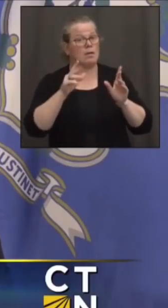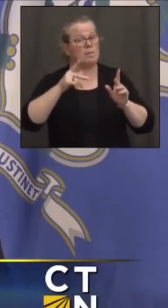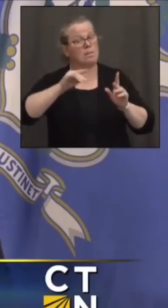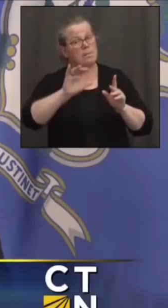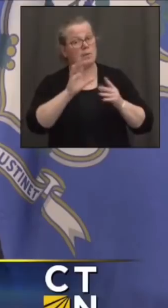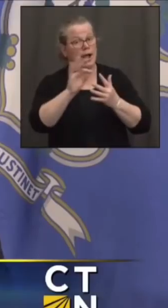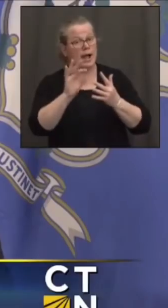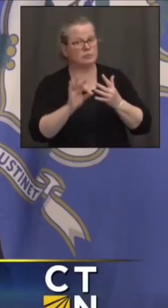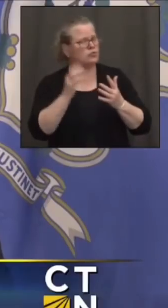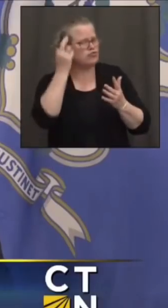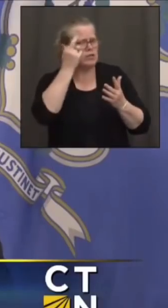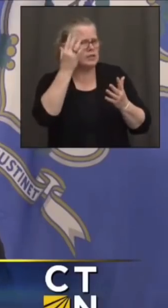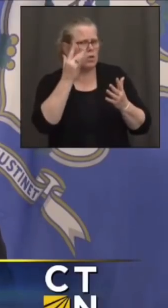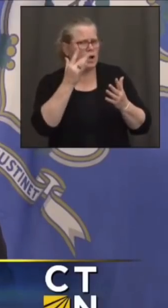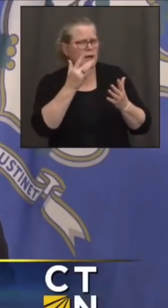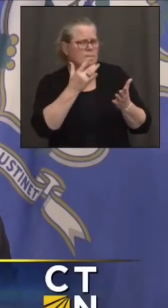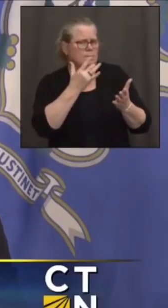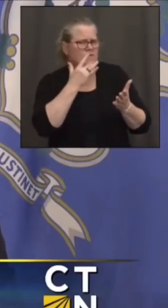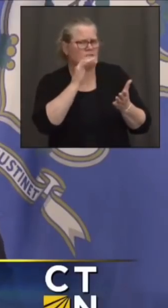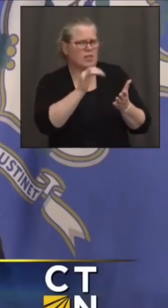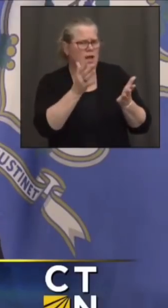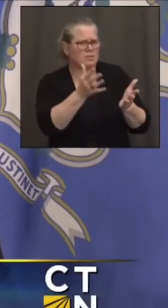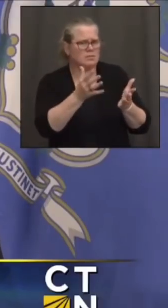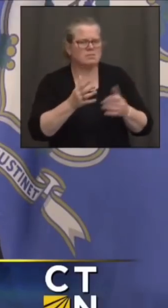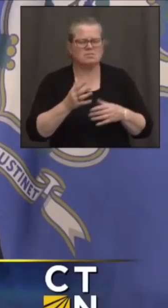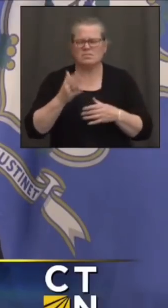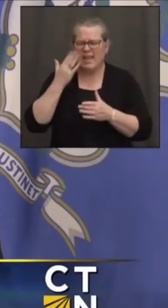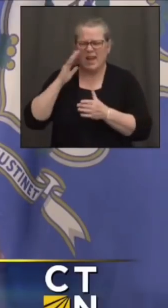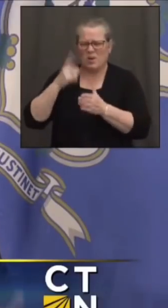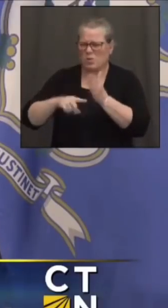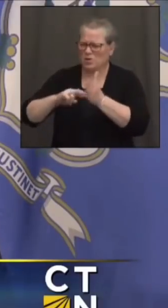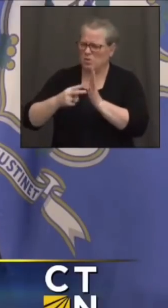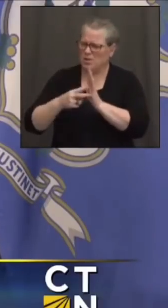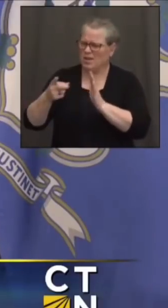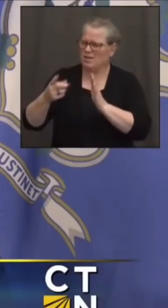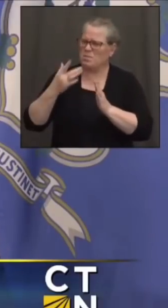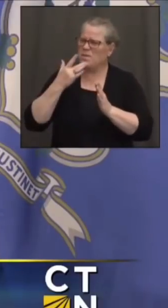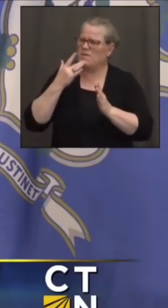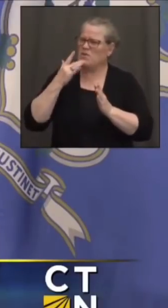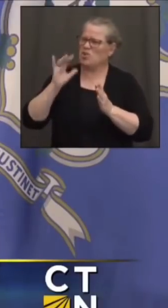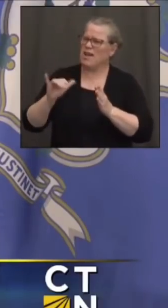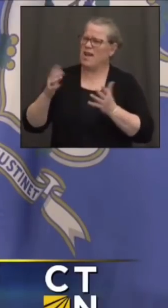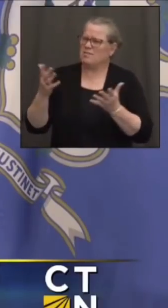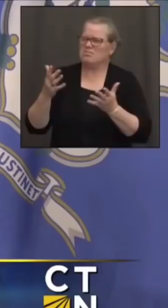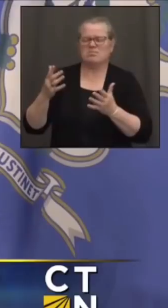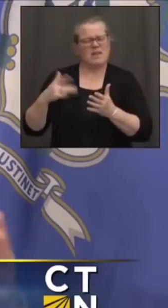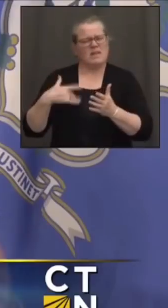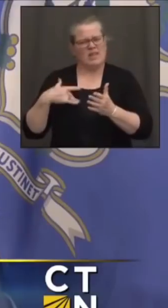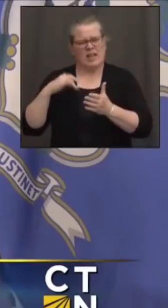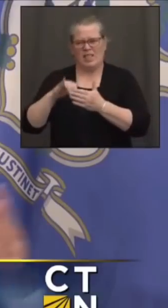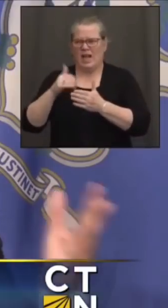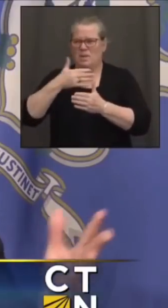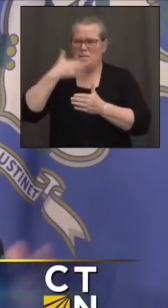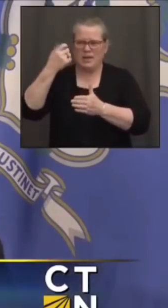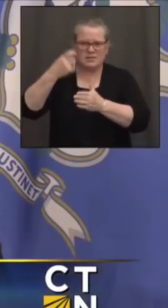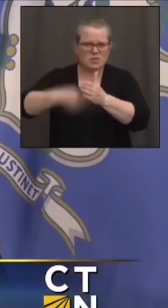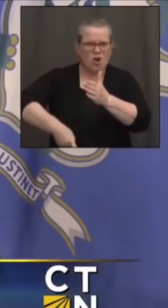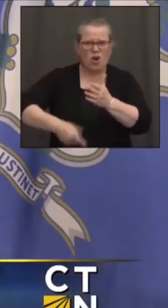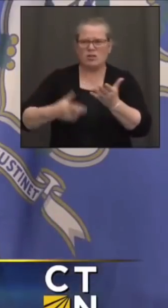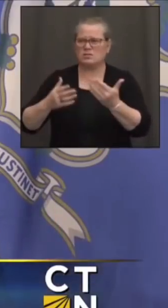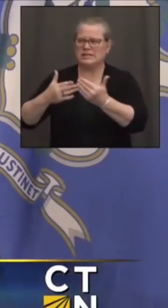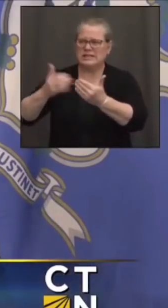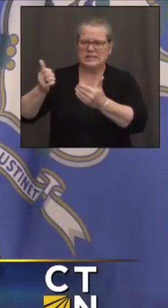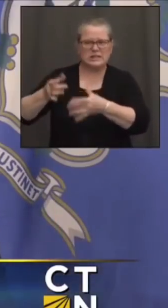some other reason? I don't know what appetizing means. I know this is the most cost-effective, most efficient, best way to